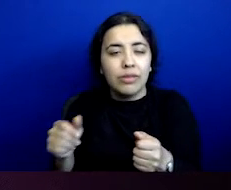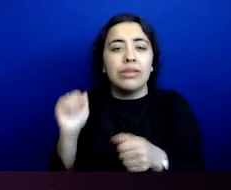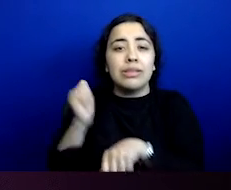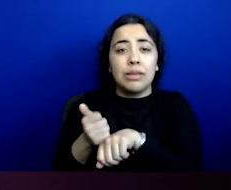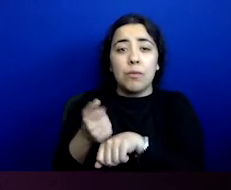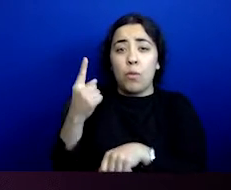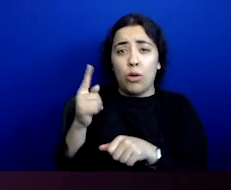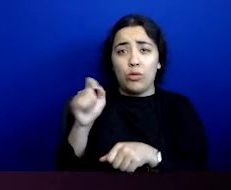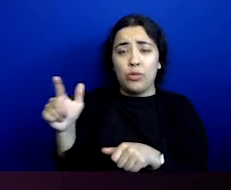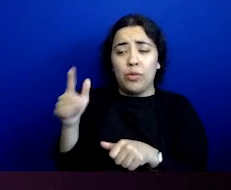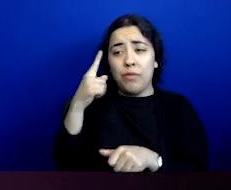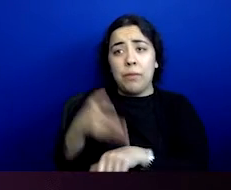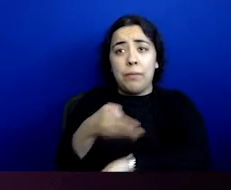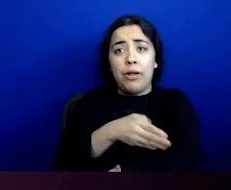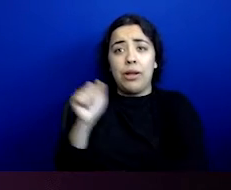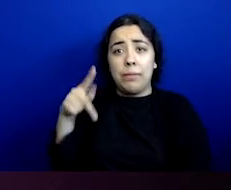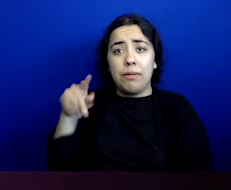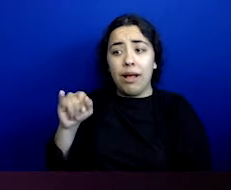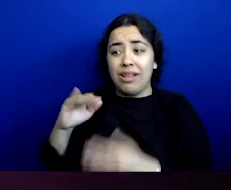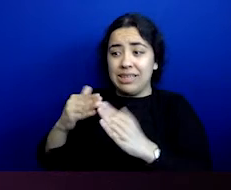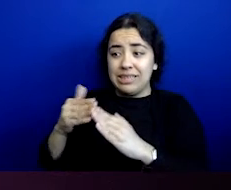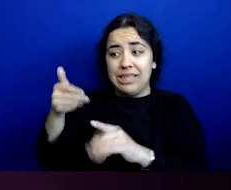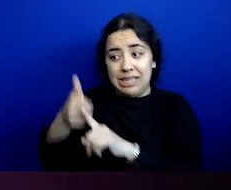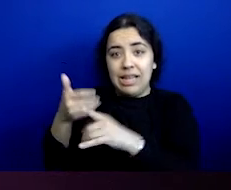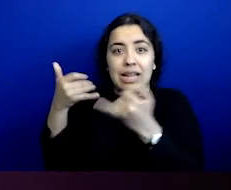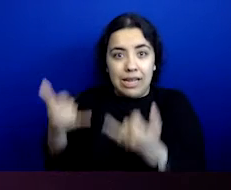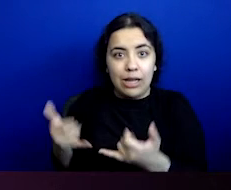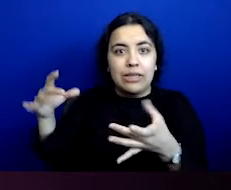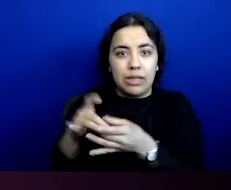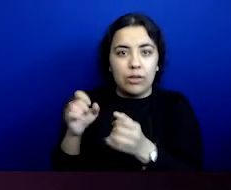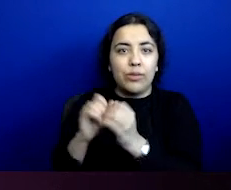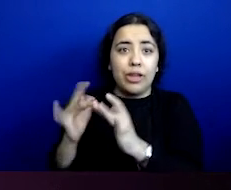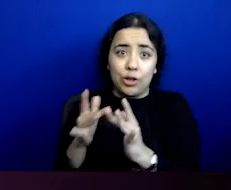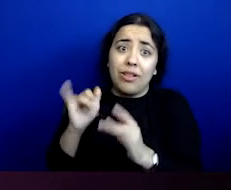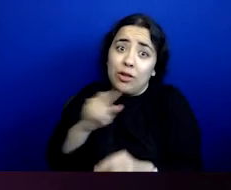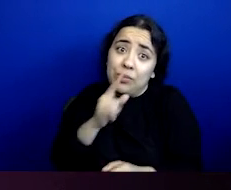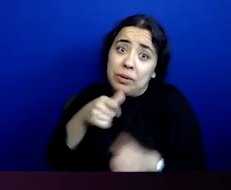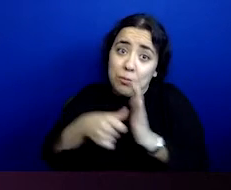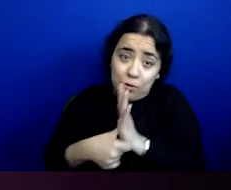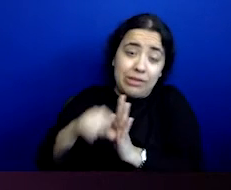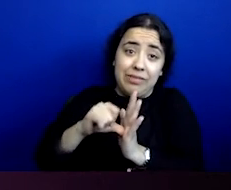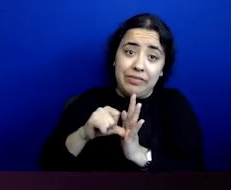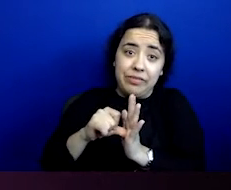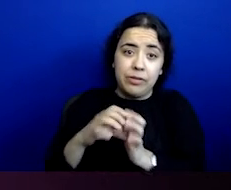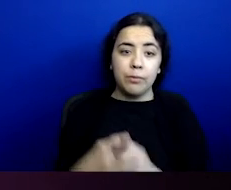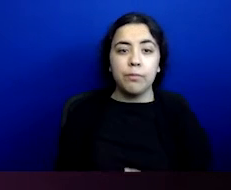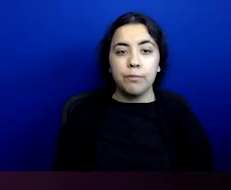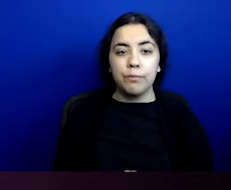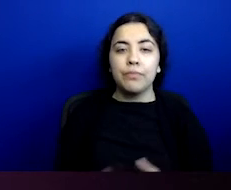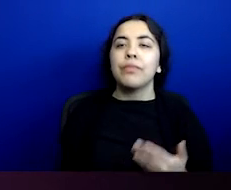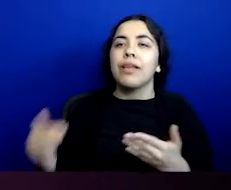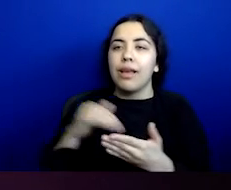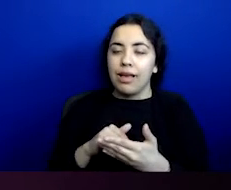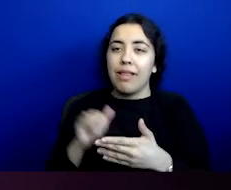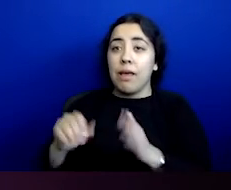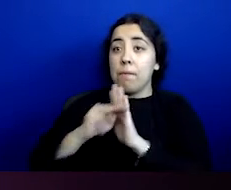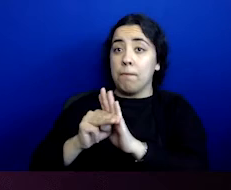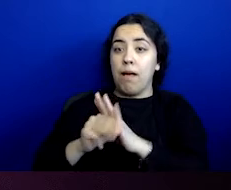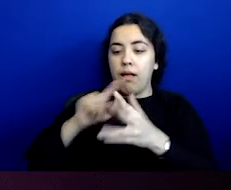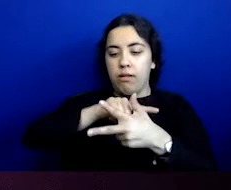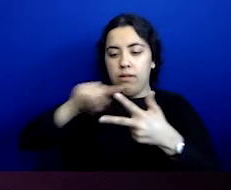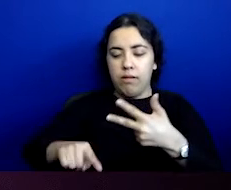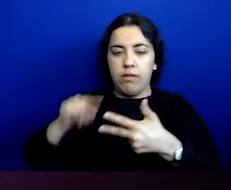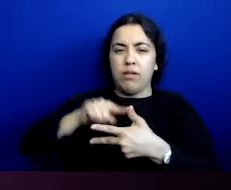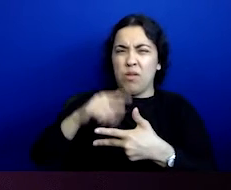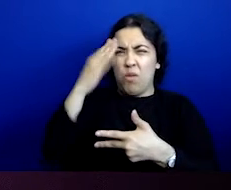things that even the city didn't know was kind of connected to the internet, which is really impressive. So again, back to the model. How does this